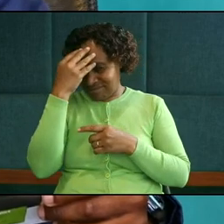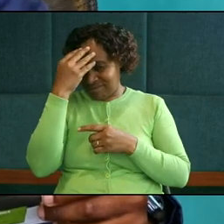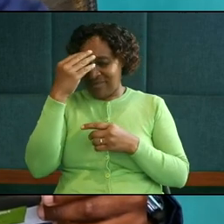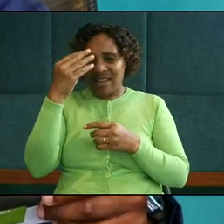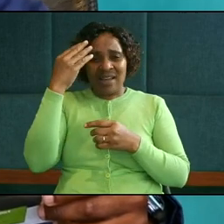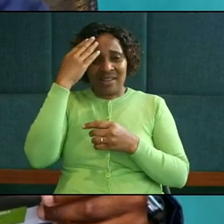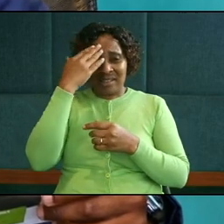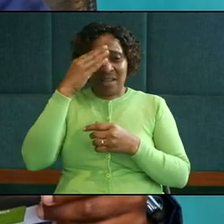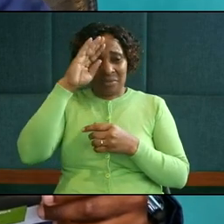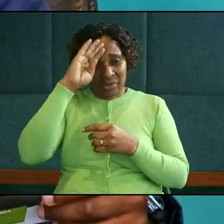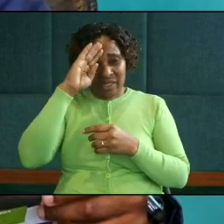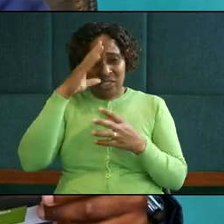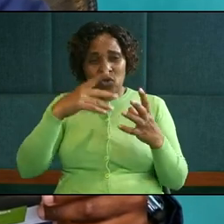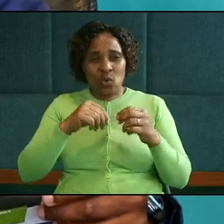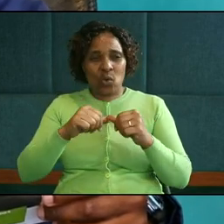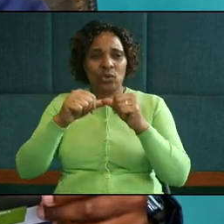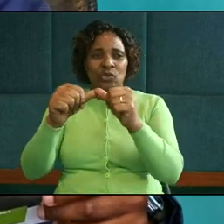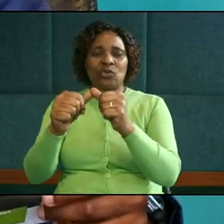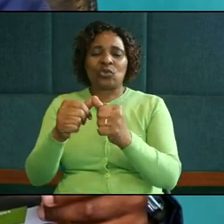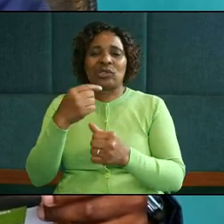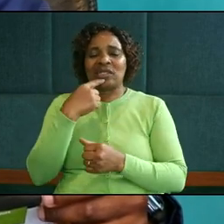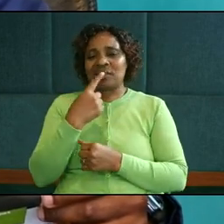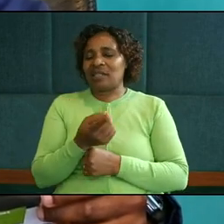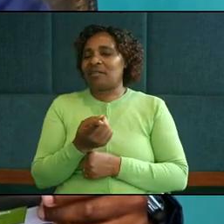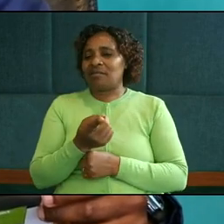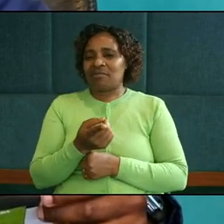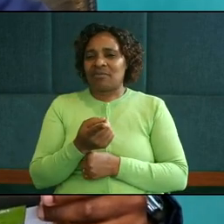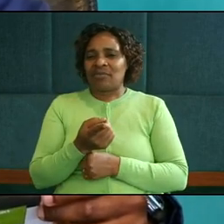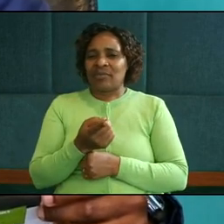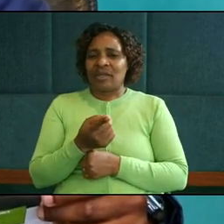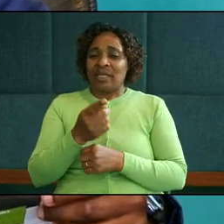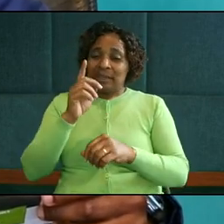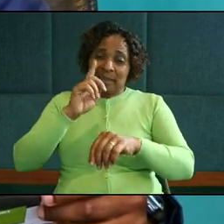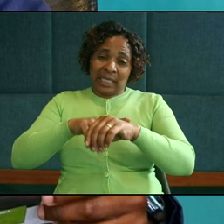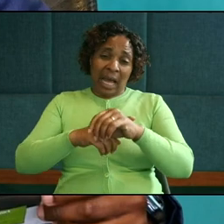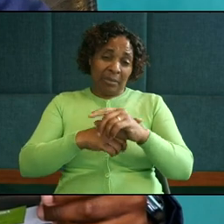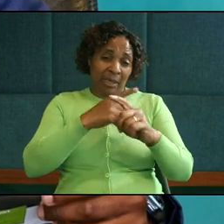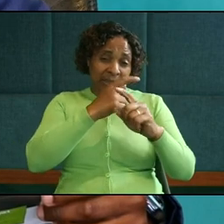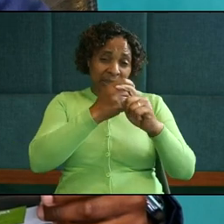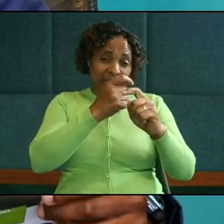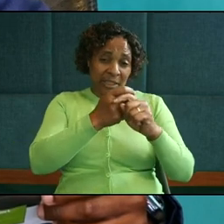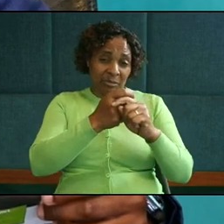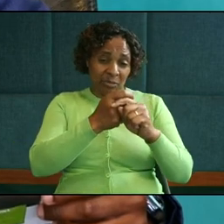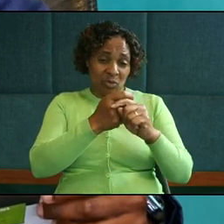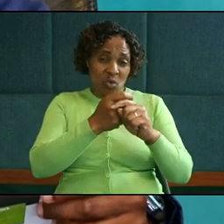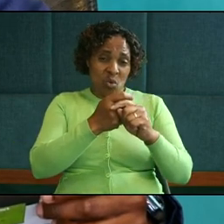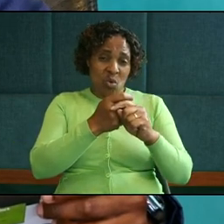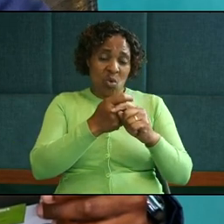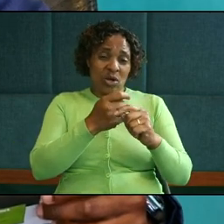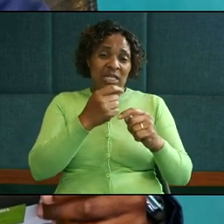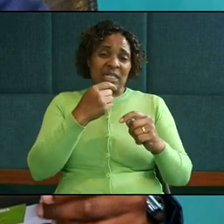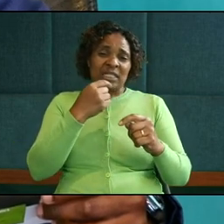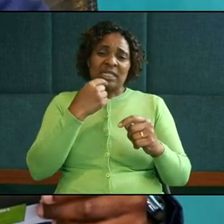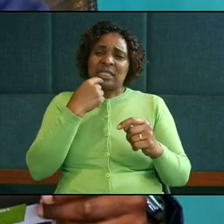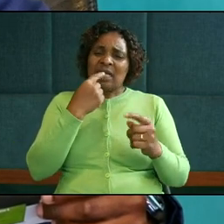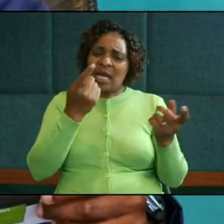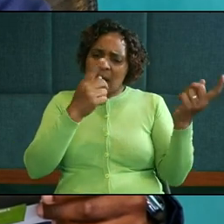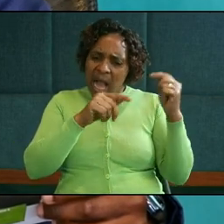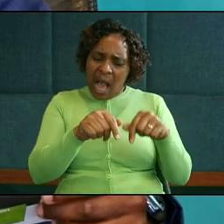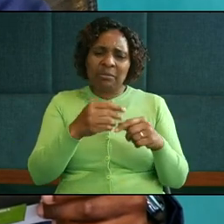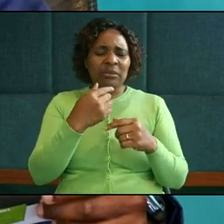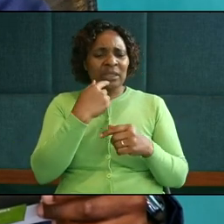And so she goes on and she while at the temple during the yearly feast, she comes